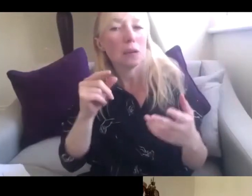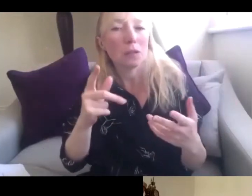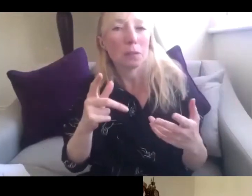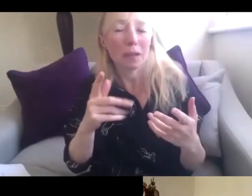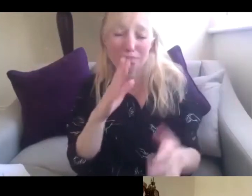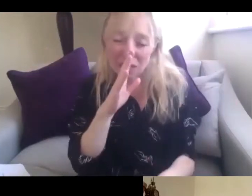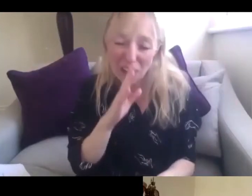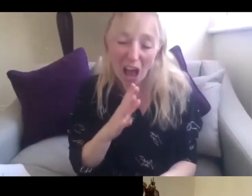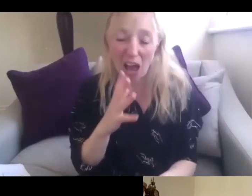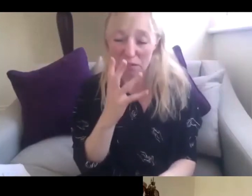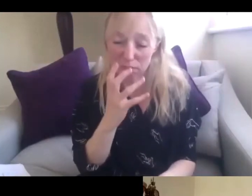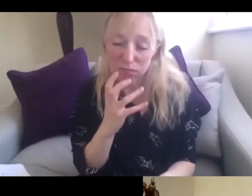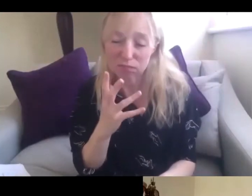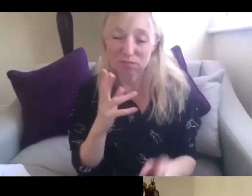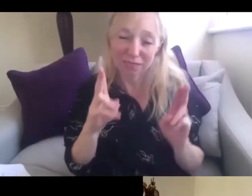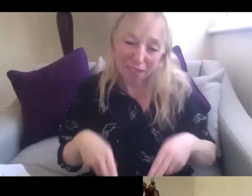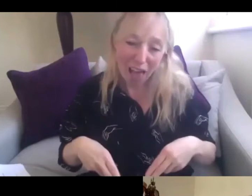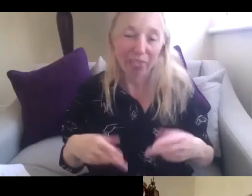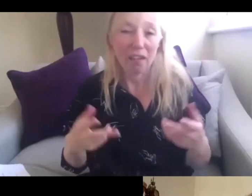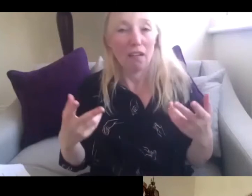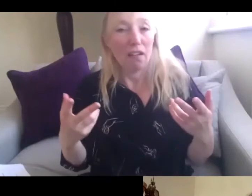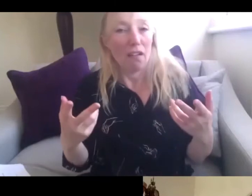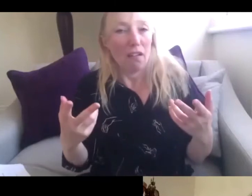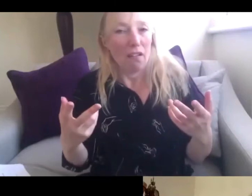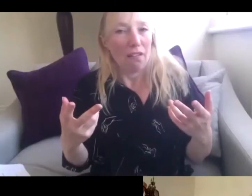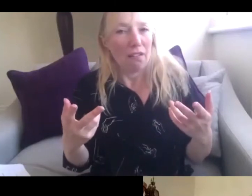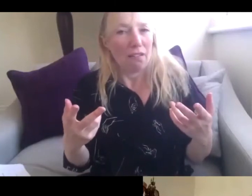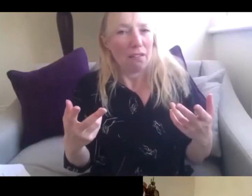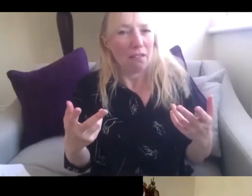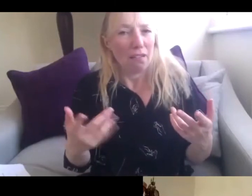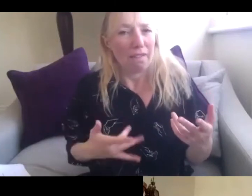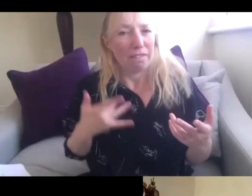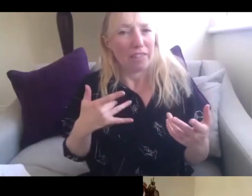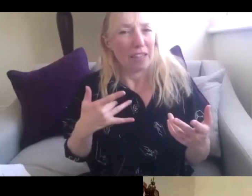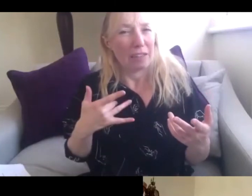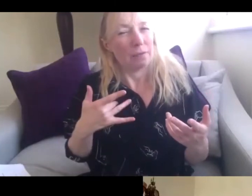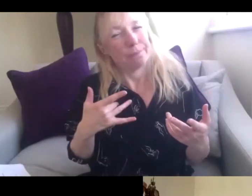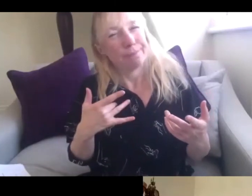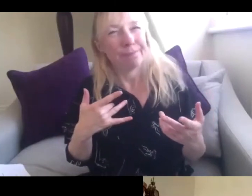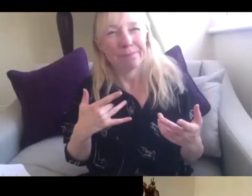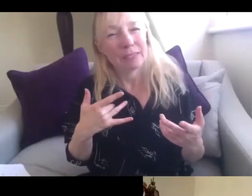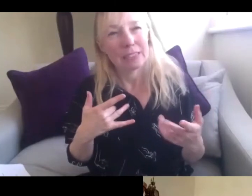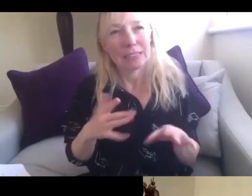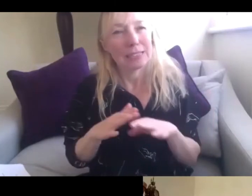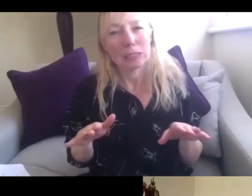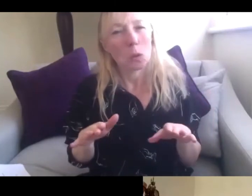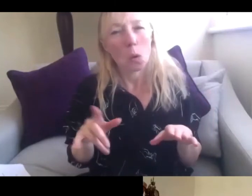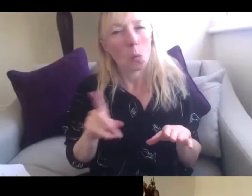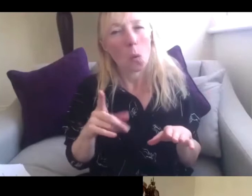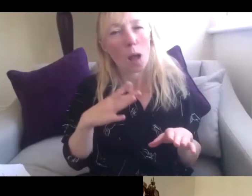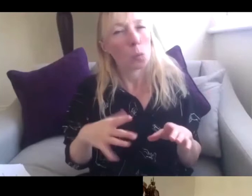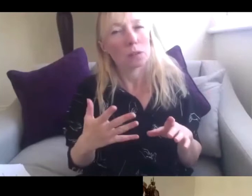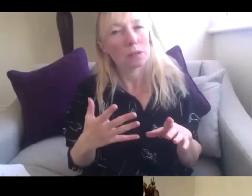and everything and death. And I felt like it's not really what I wanted to do, especially because